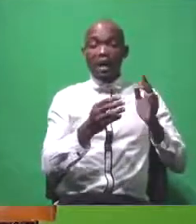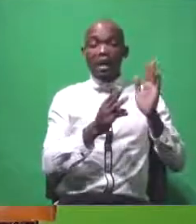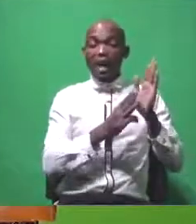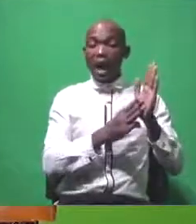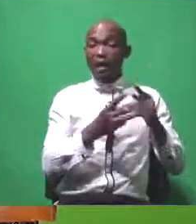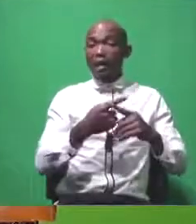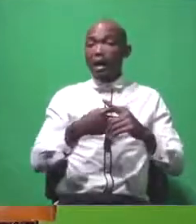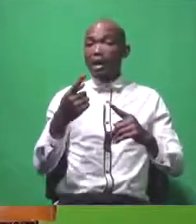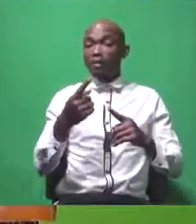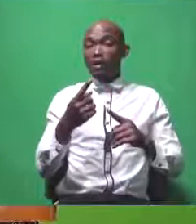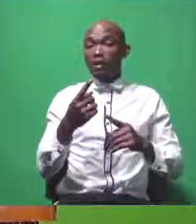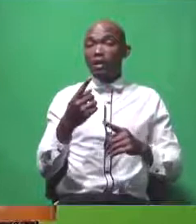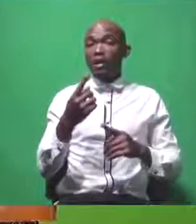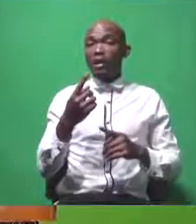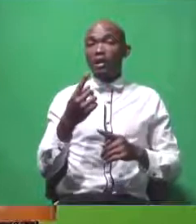987.